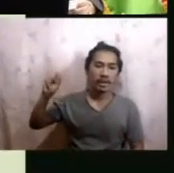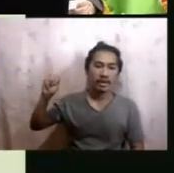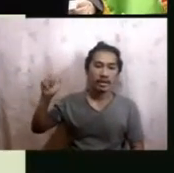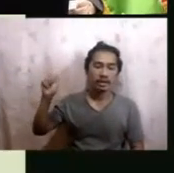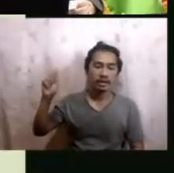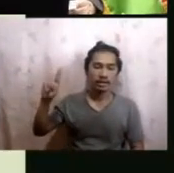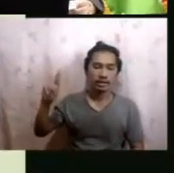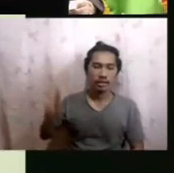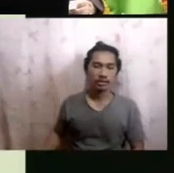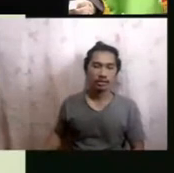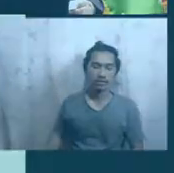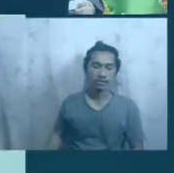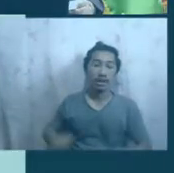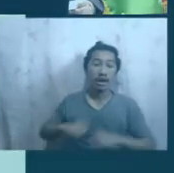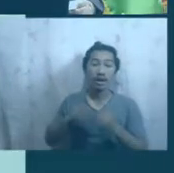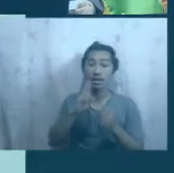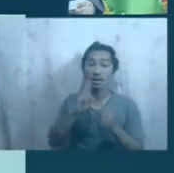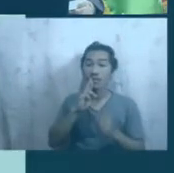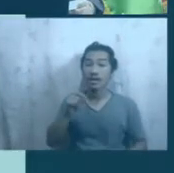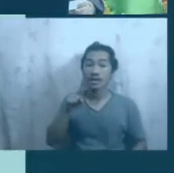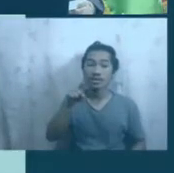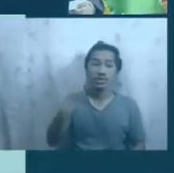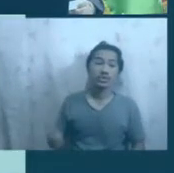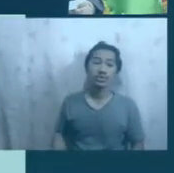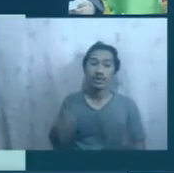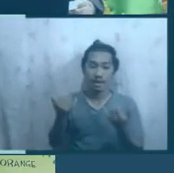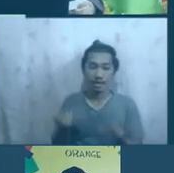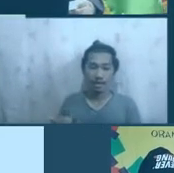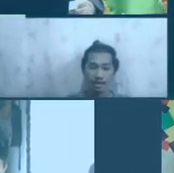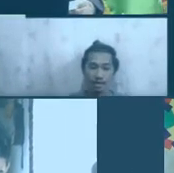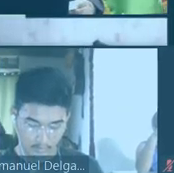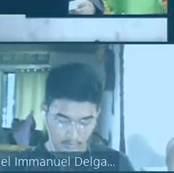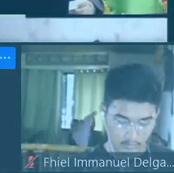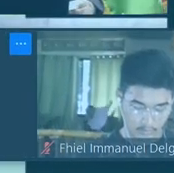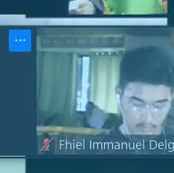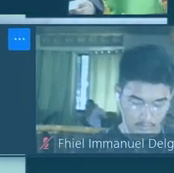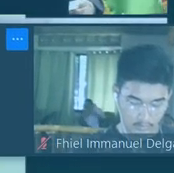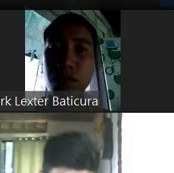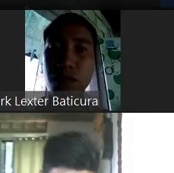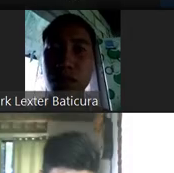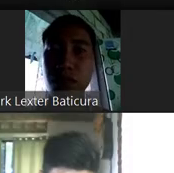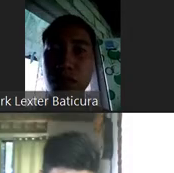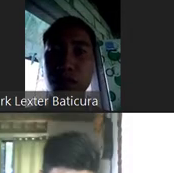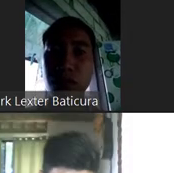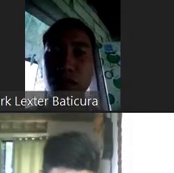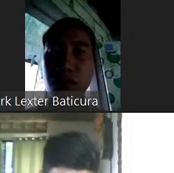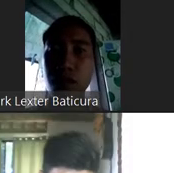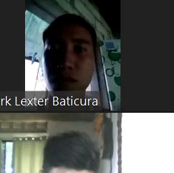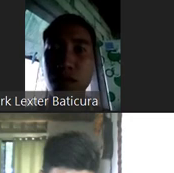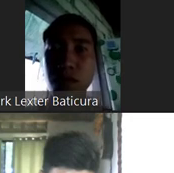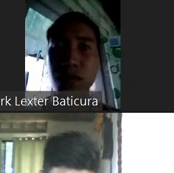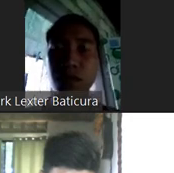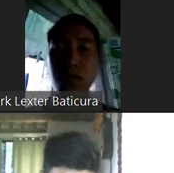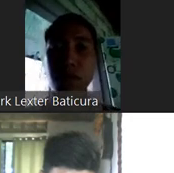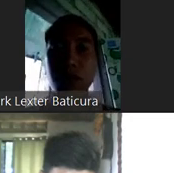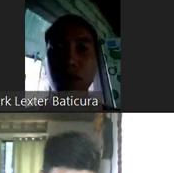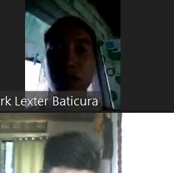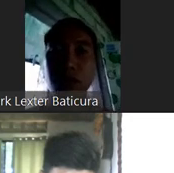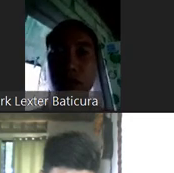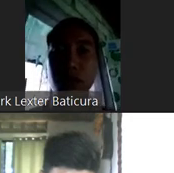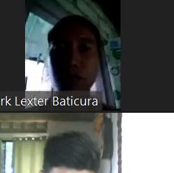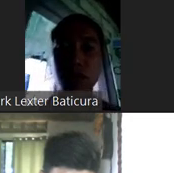So how are you today? I hope you are all healthy and doing fine.